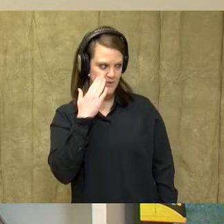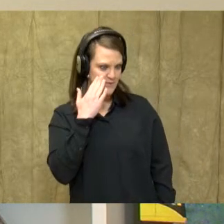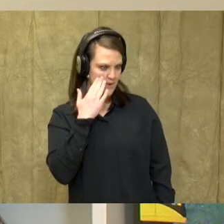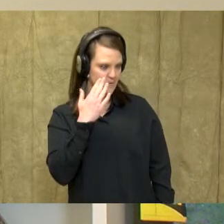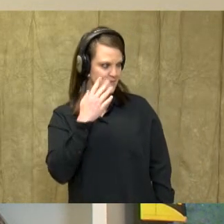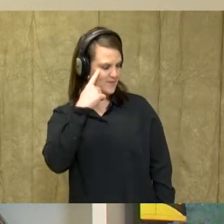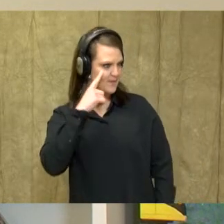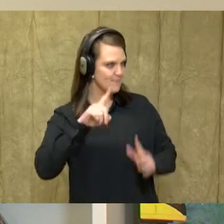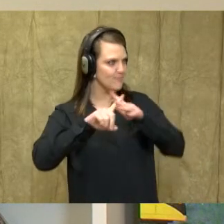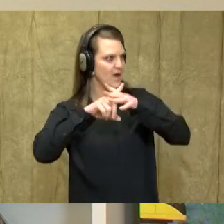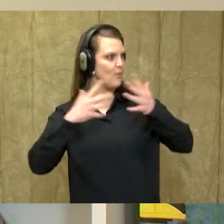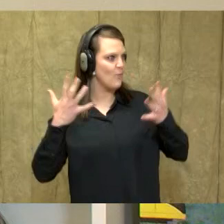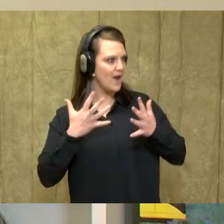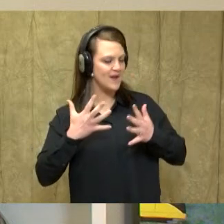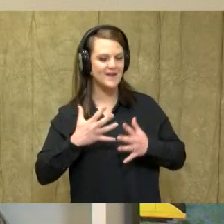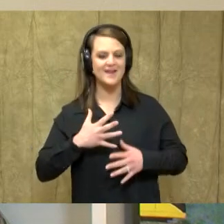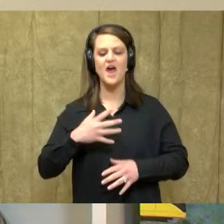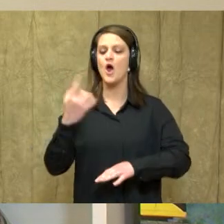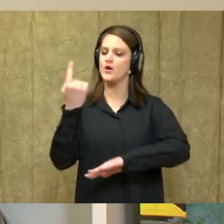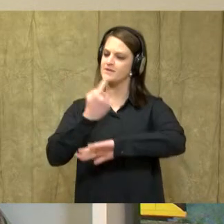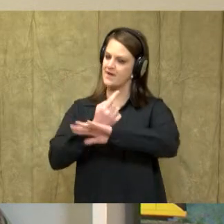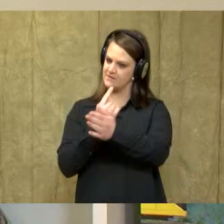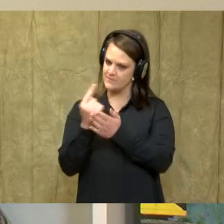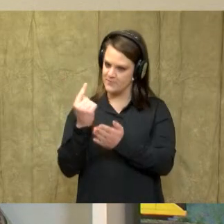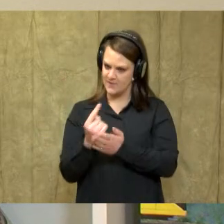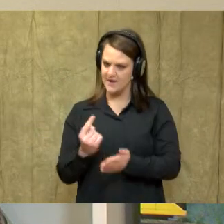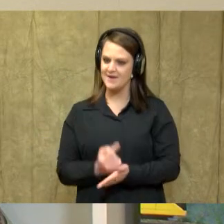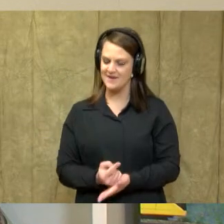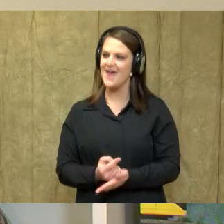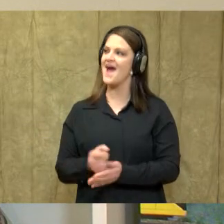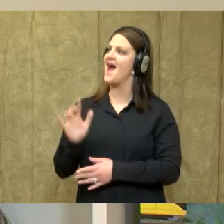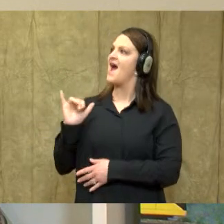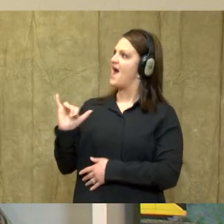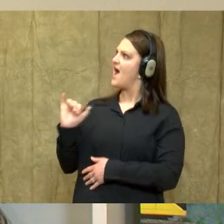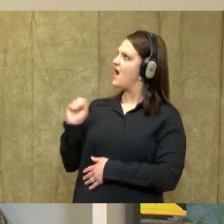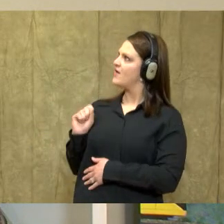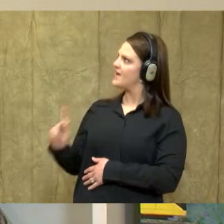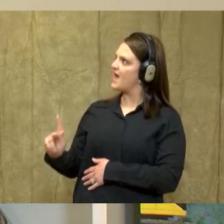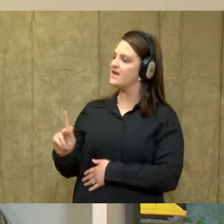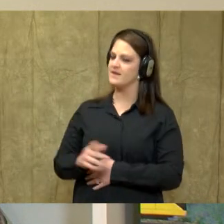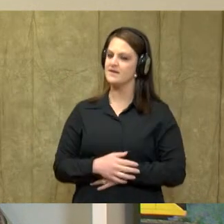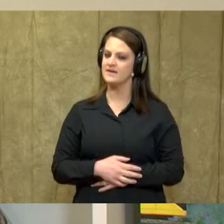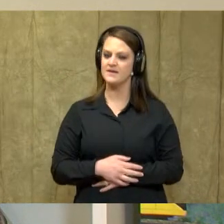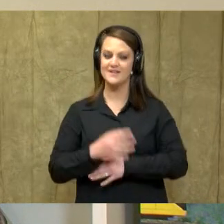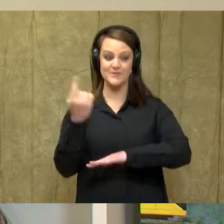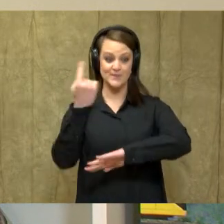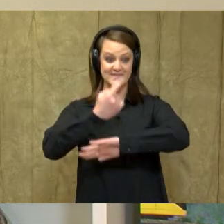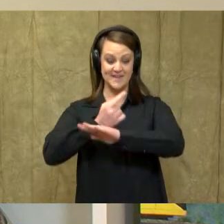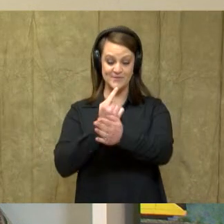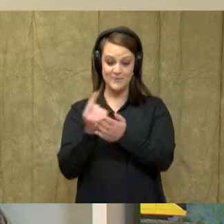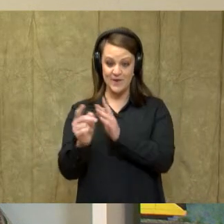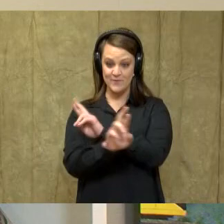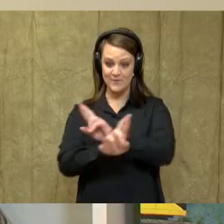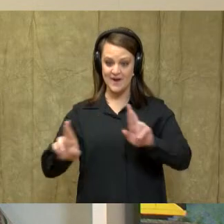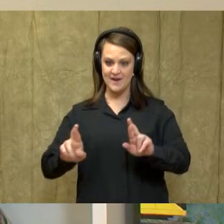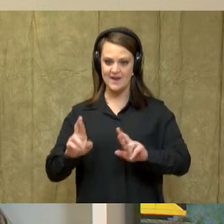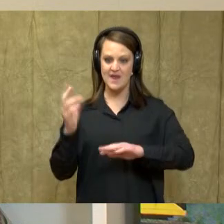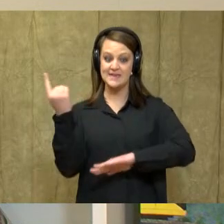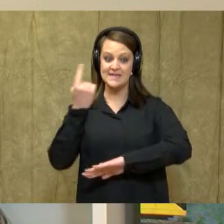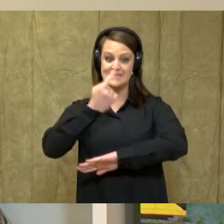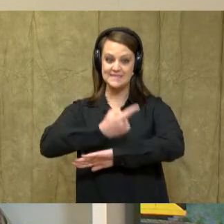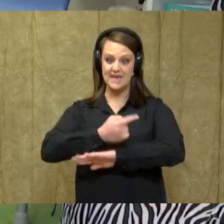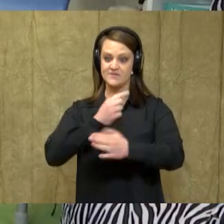me of? What, Miss Hollis? Our Days of the Week song. Oh, okay. Are you ready? Yes, Let's do our Days of the Week song. Days of the